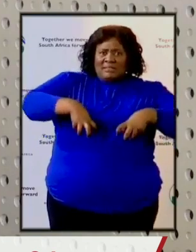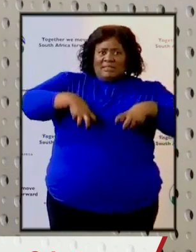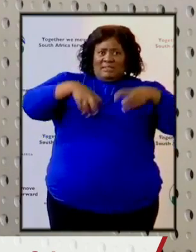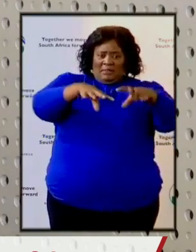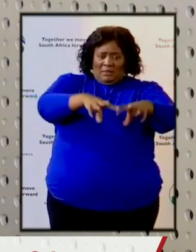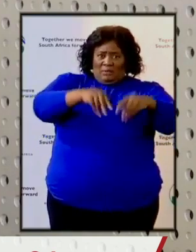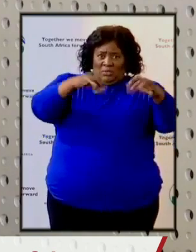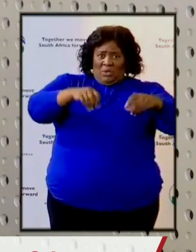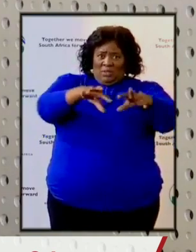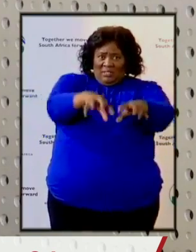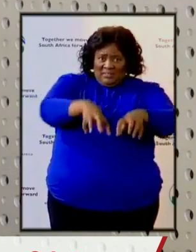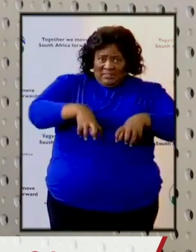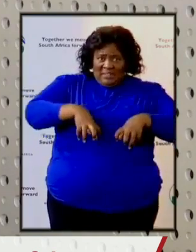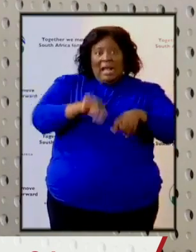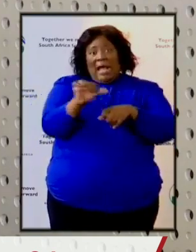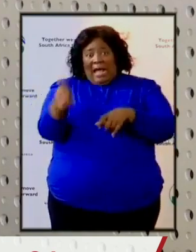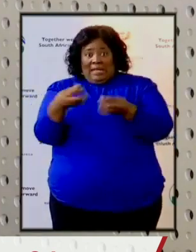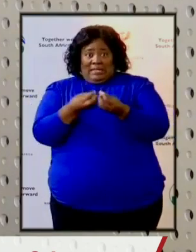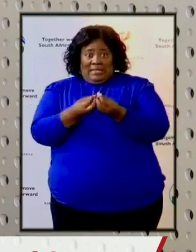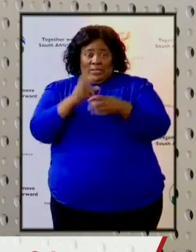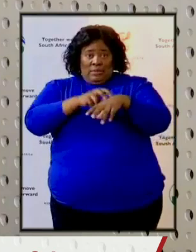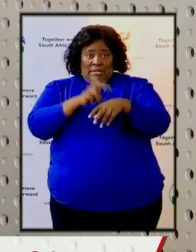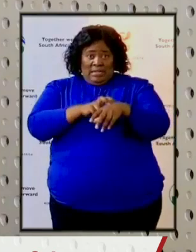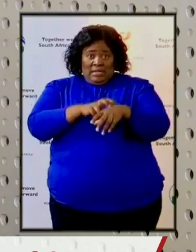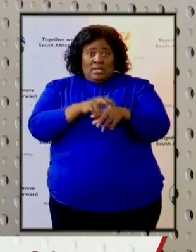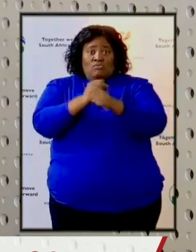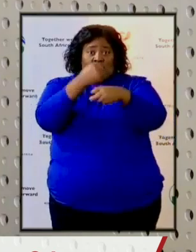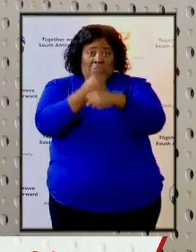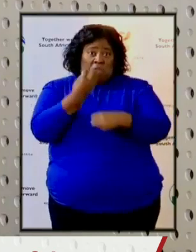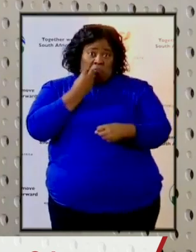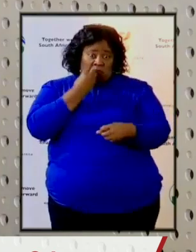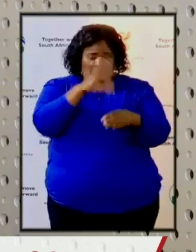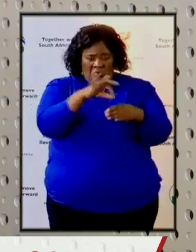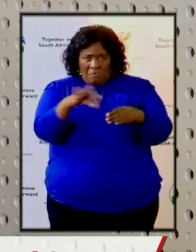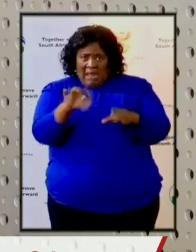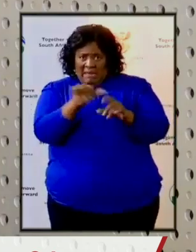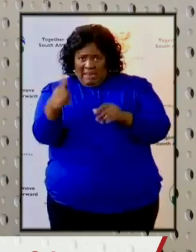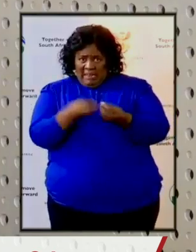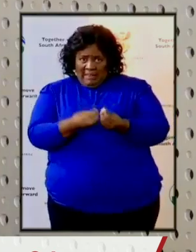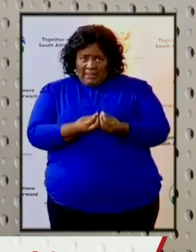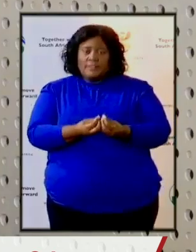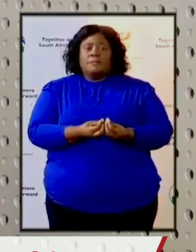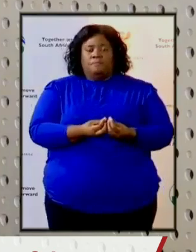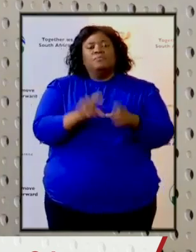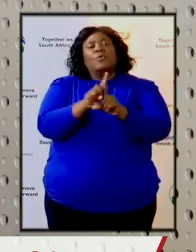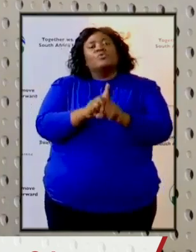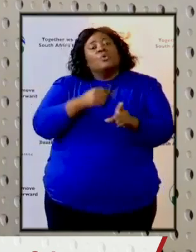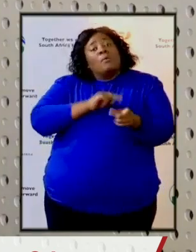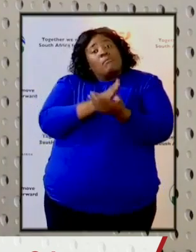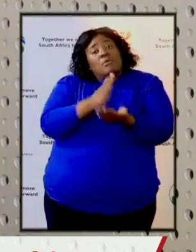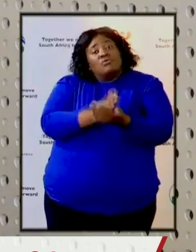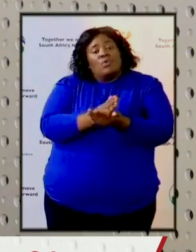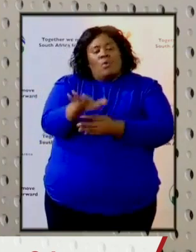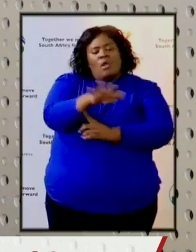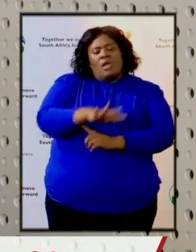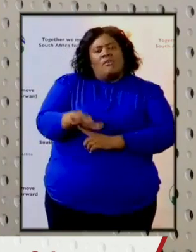other implements that are required for production. We've also ensured that areas